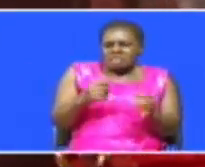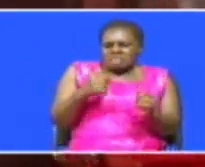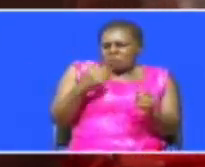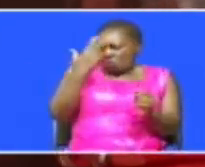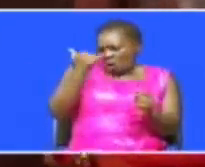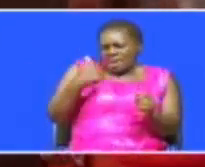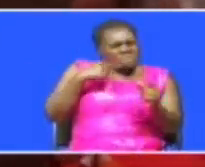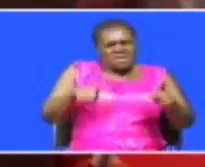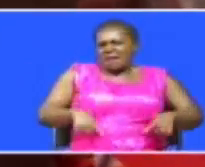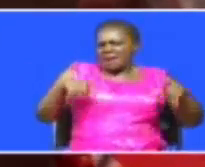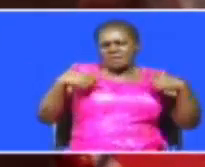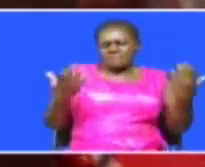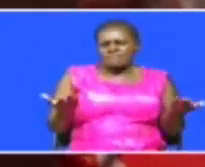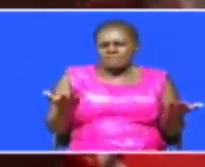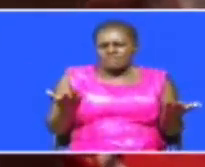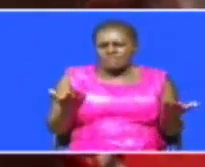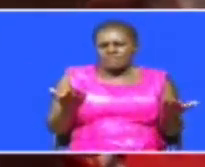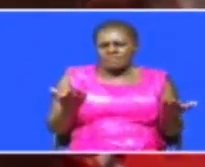Why would I fear to die?